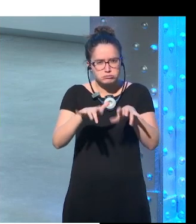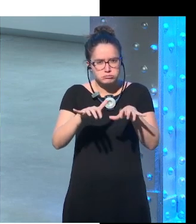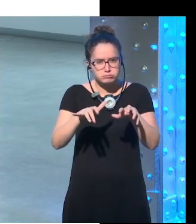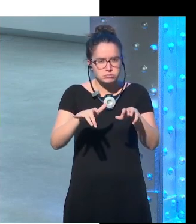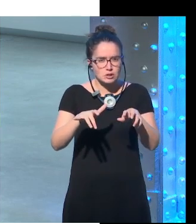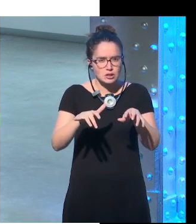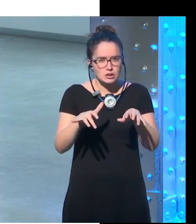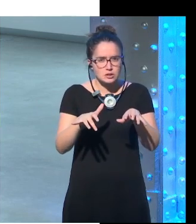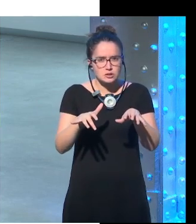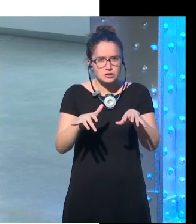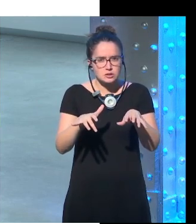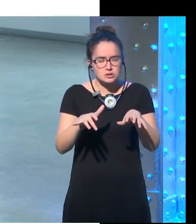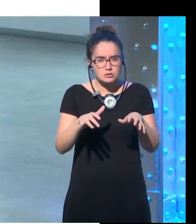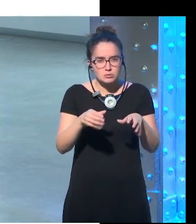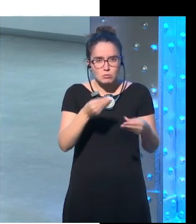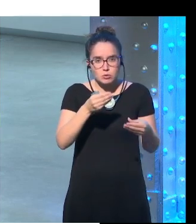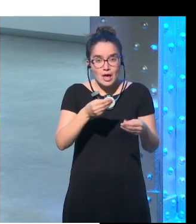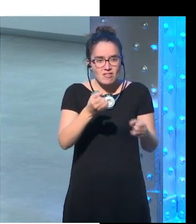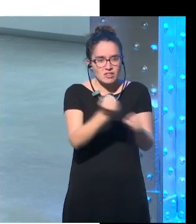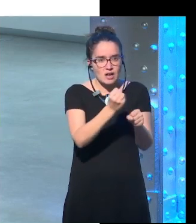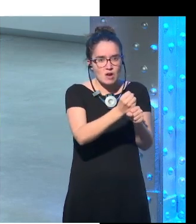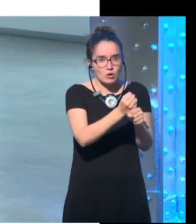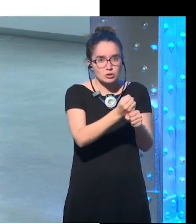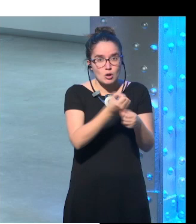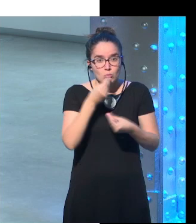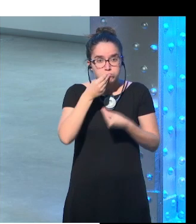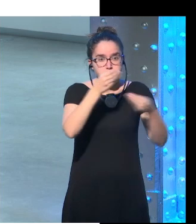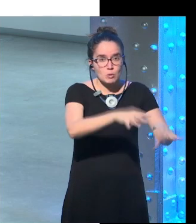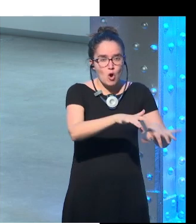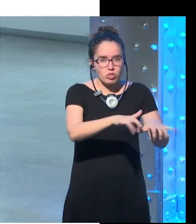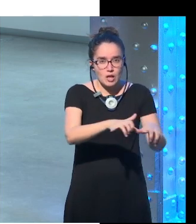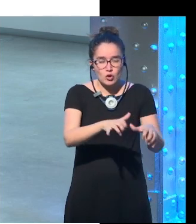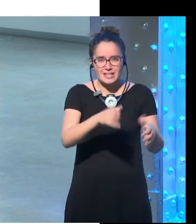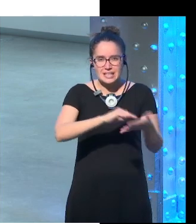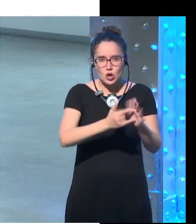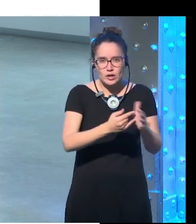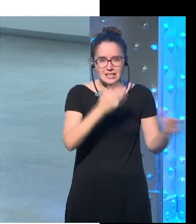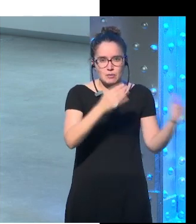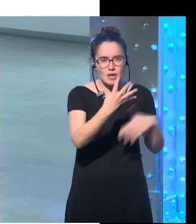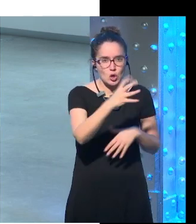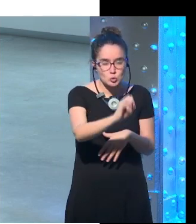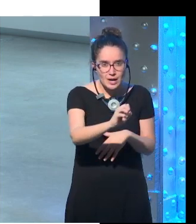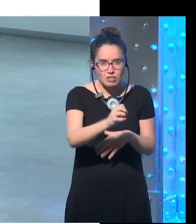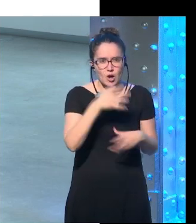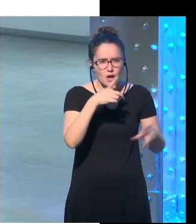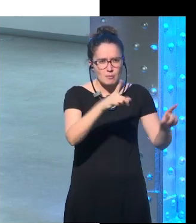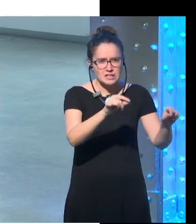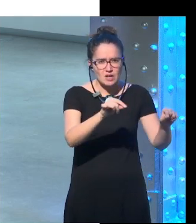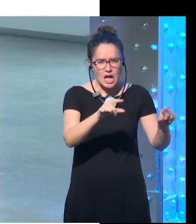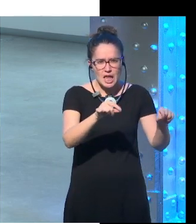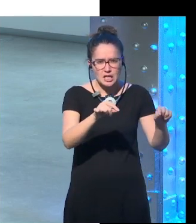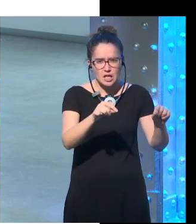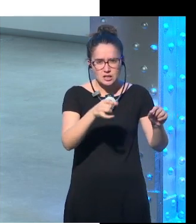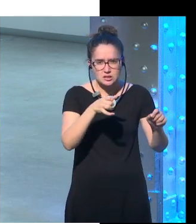computer technology since the 1940s has essentially been cheaper than its predecessor, with the